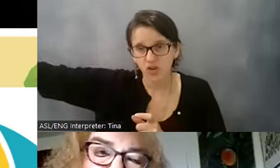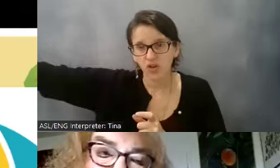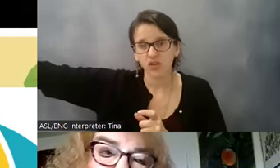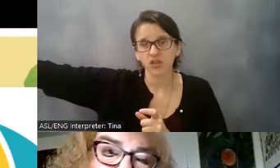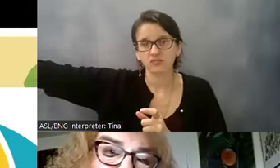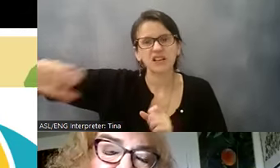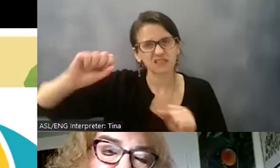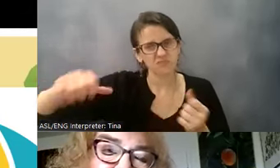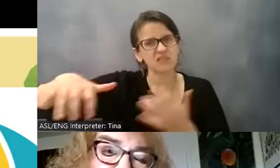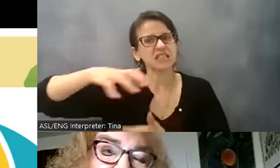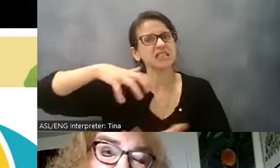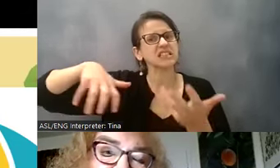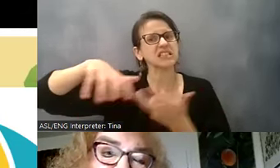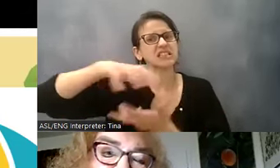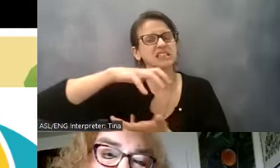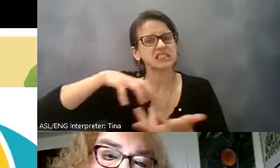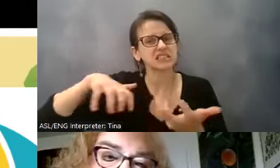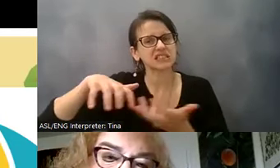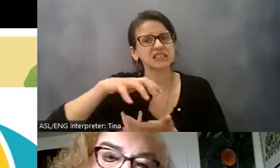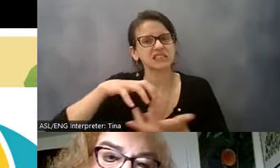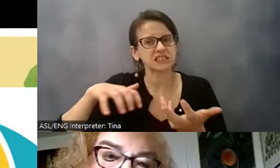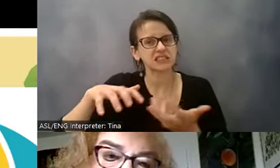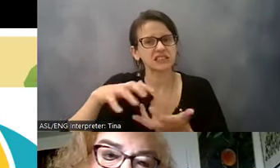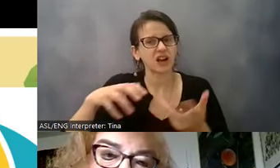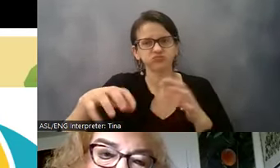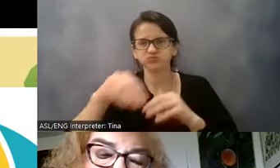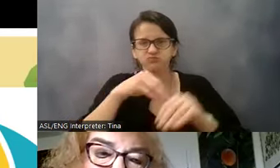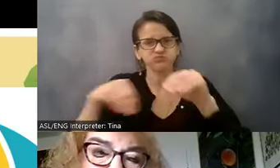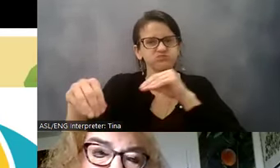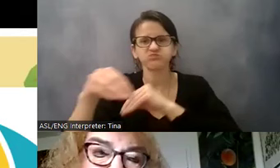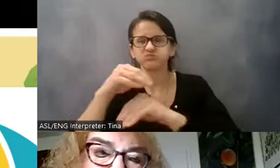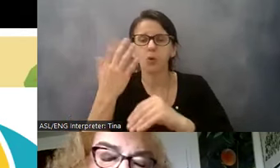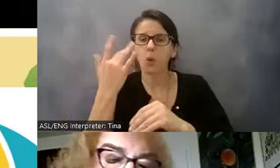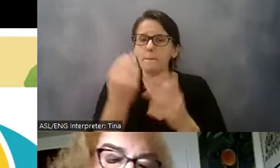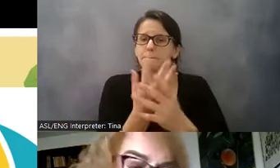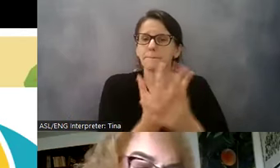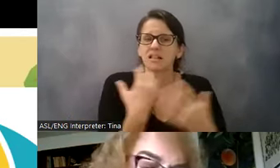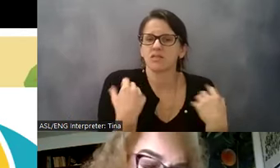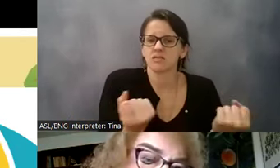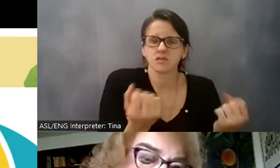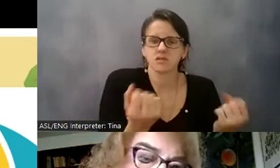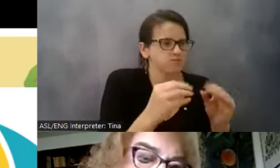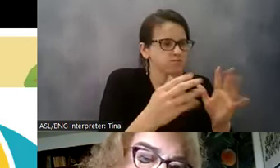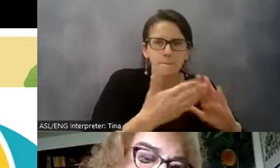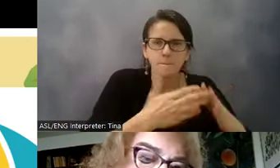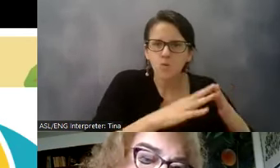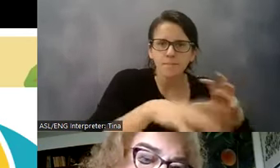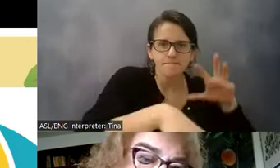It's really good for all the plants. It helps everything to have a community